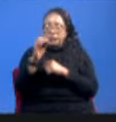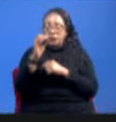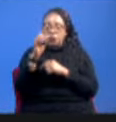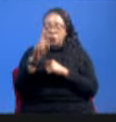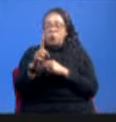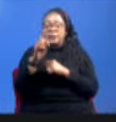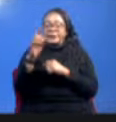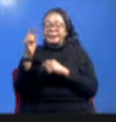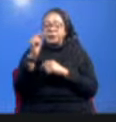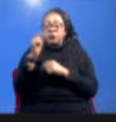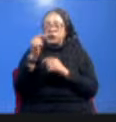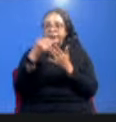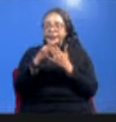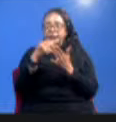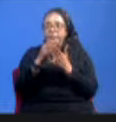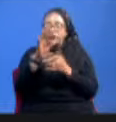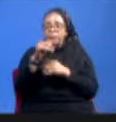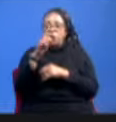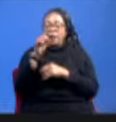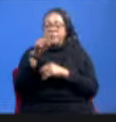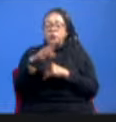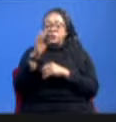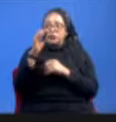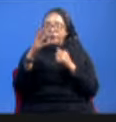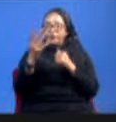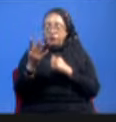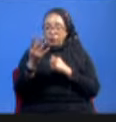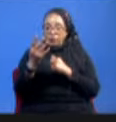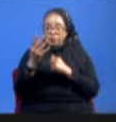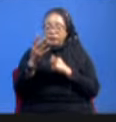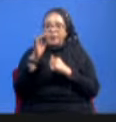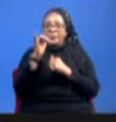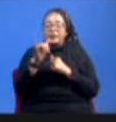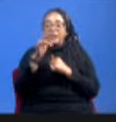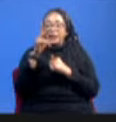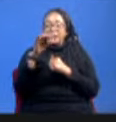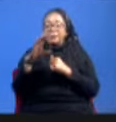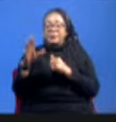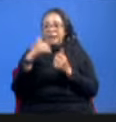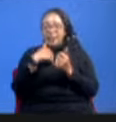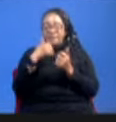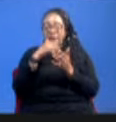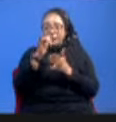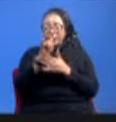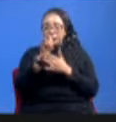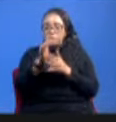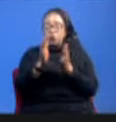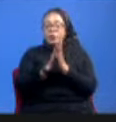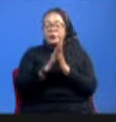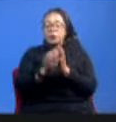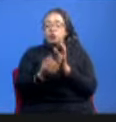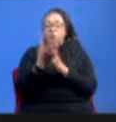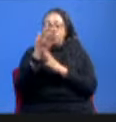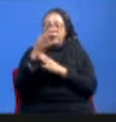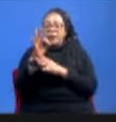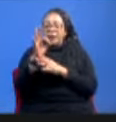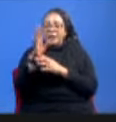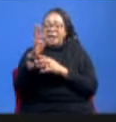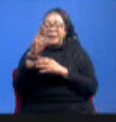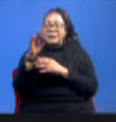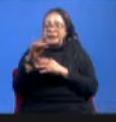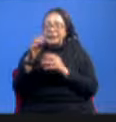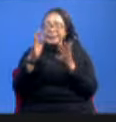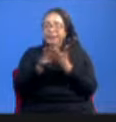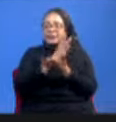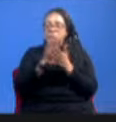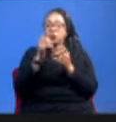shillings from 1.047 trillion shillings. KCB attributed this to the growth in retail sector loans